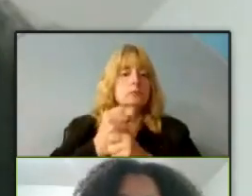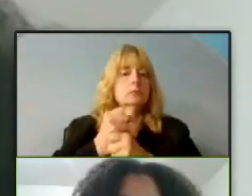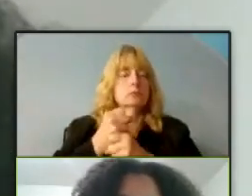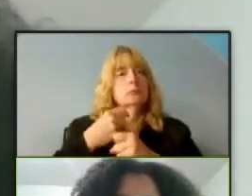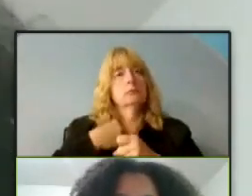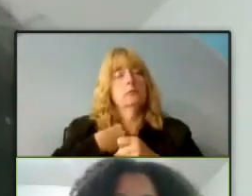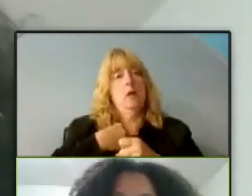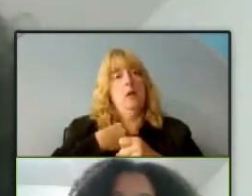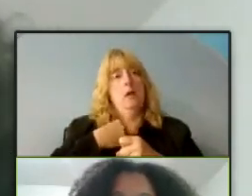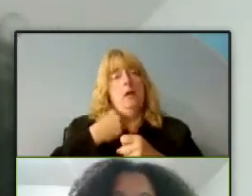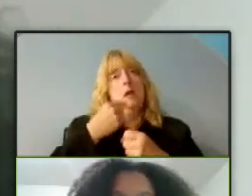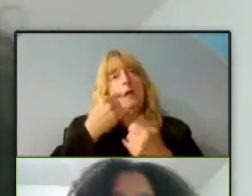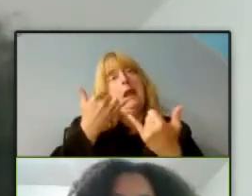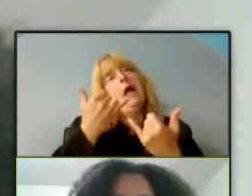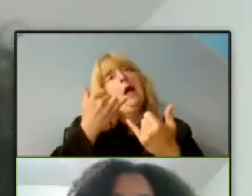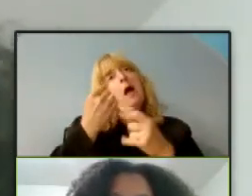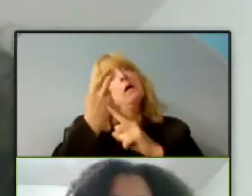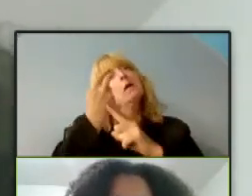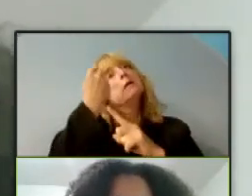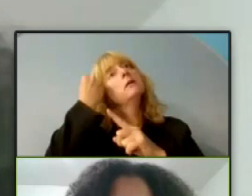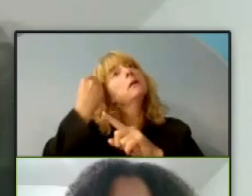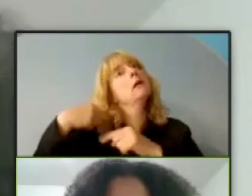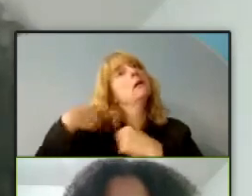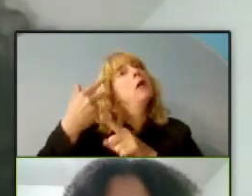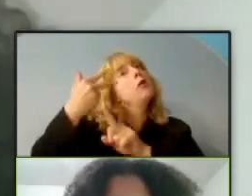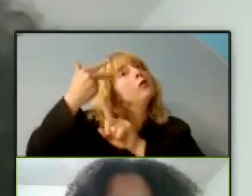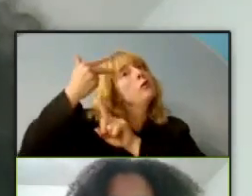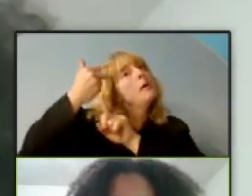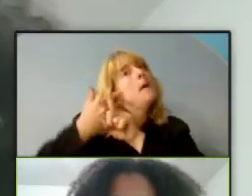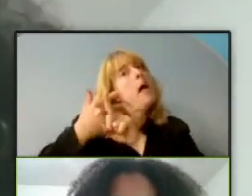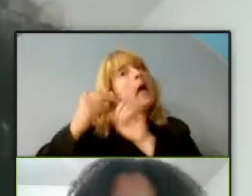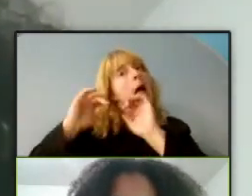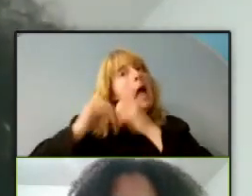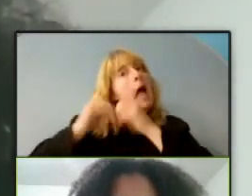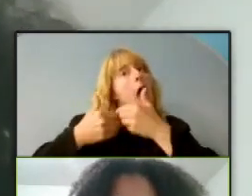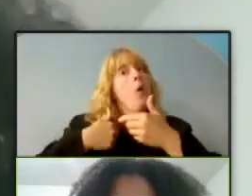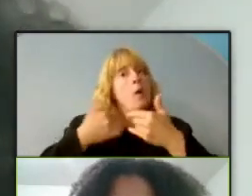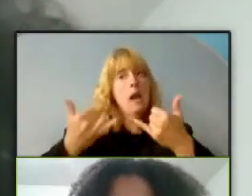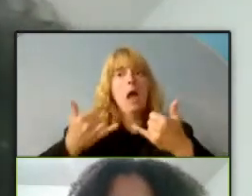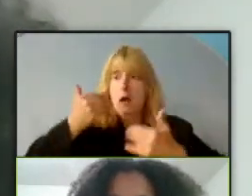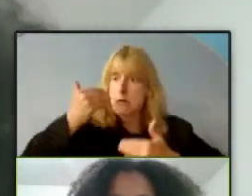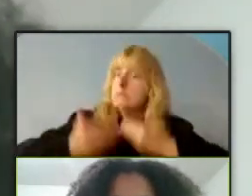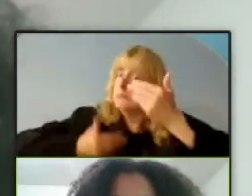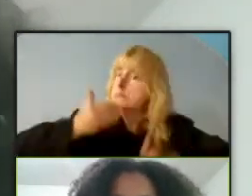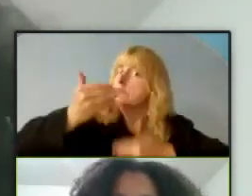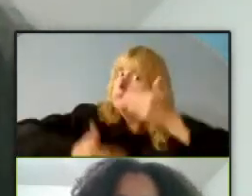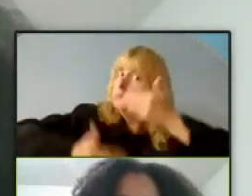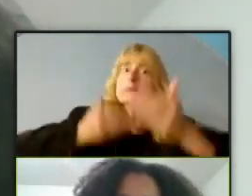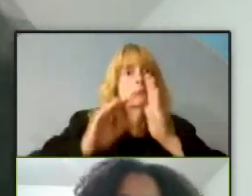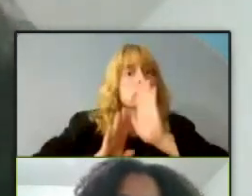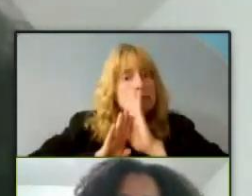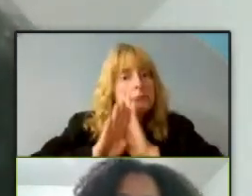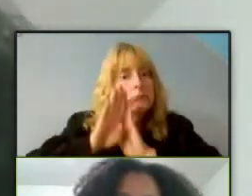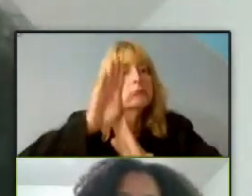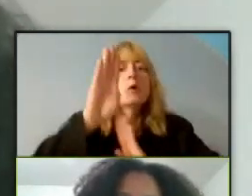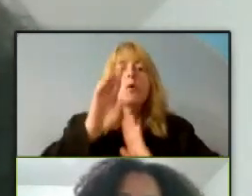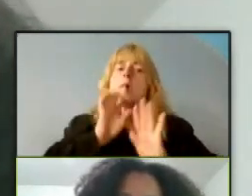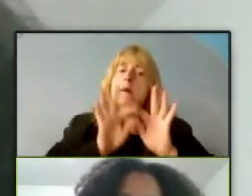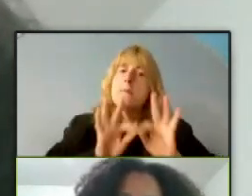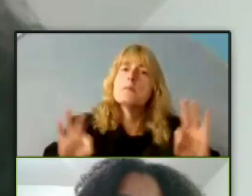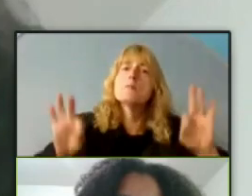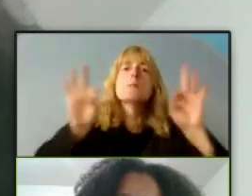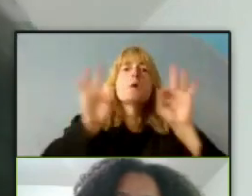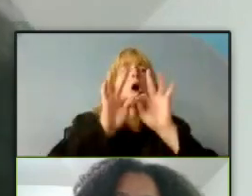3 months and when I think about how we move forward, I just think that it is critical that everyone within the